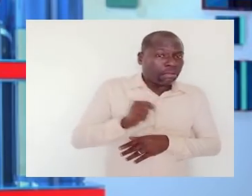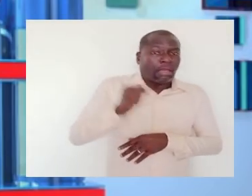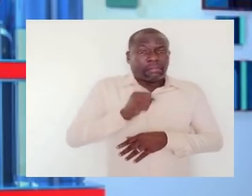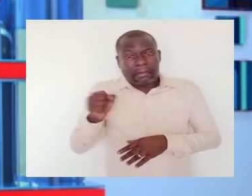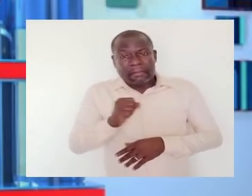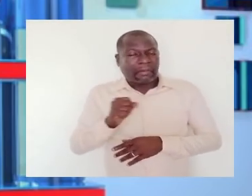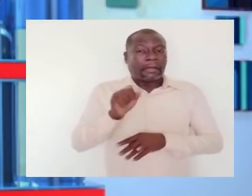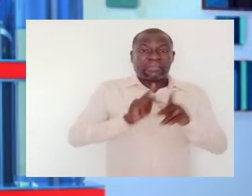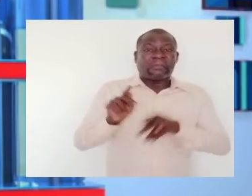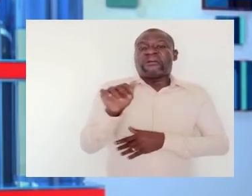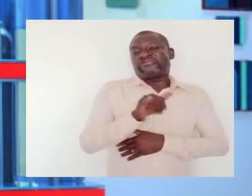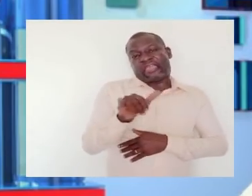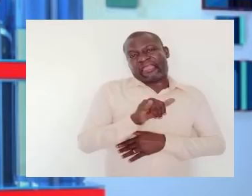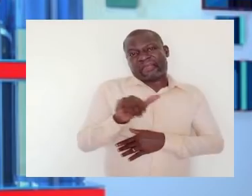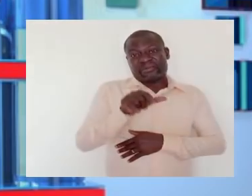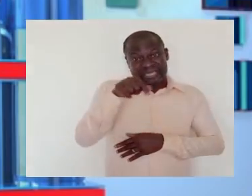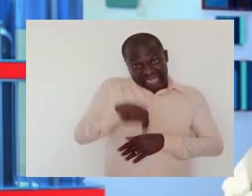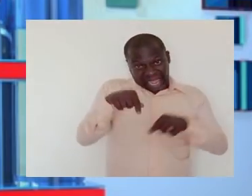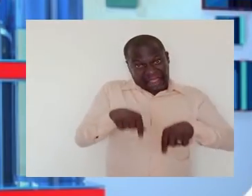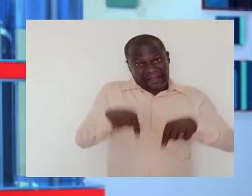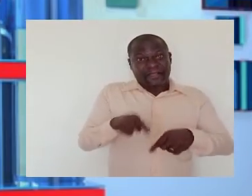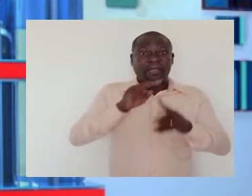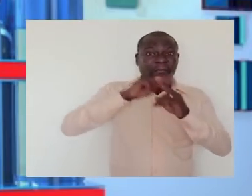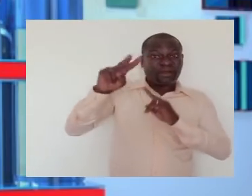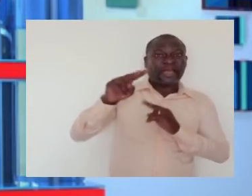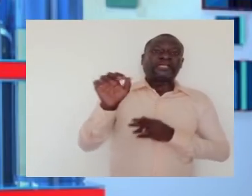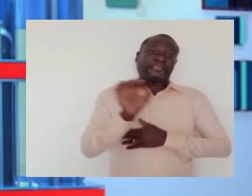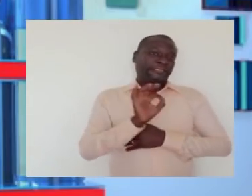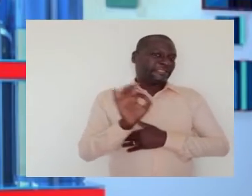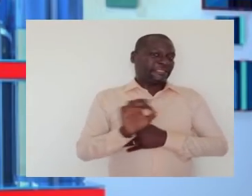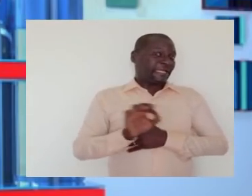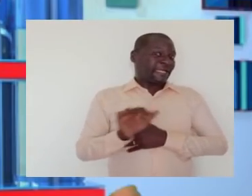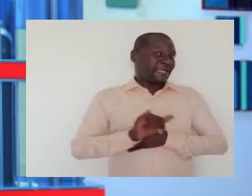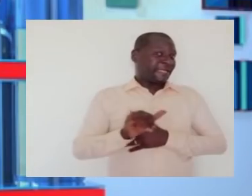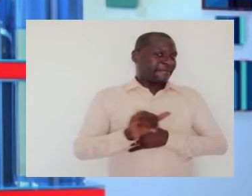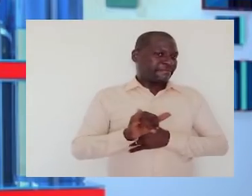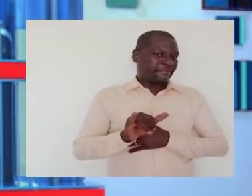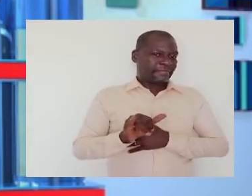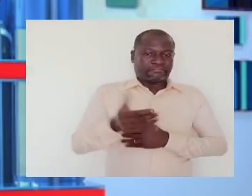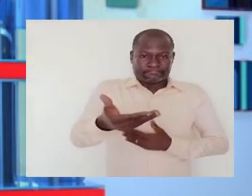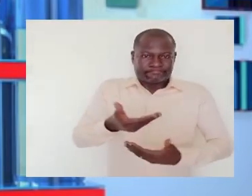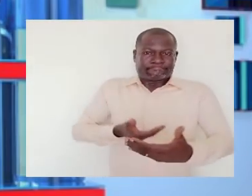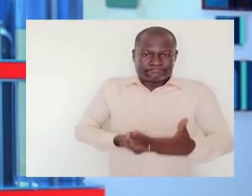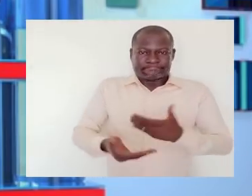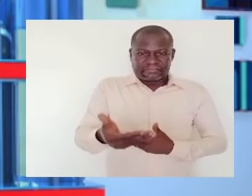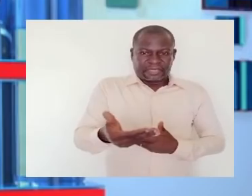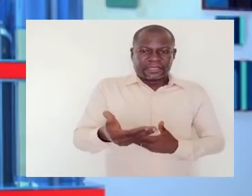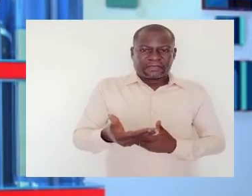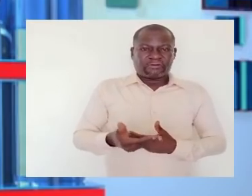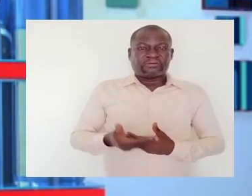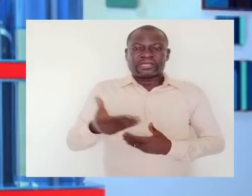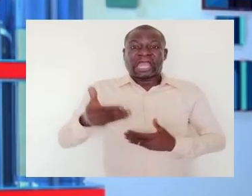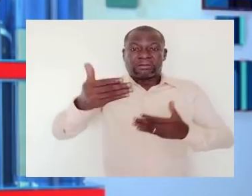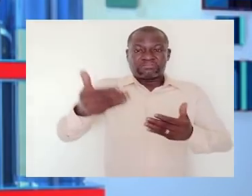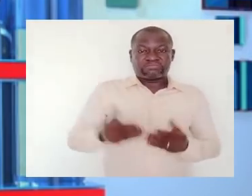wo mo a wo so mfre motia no ene mo prophet for no juma wo mo die no ene ano no consultation bra me ho eduro